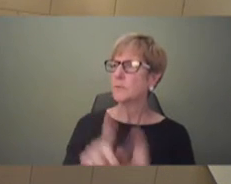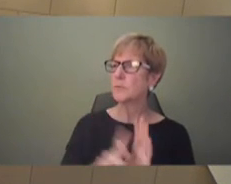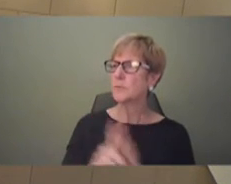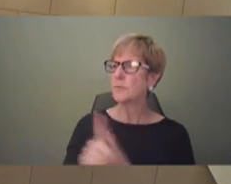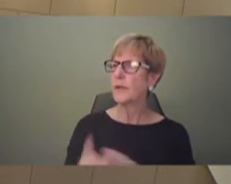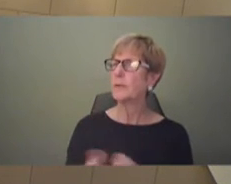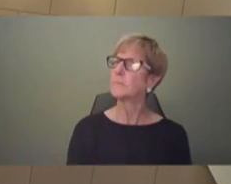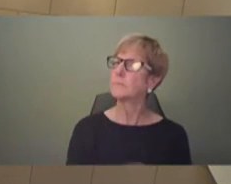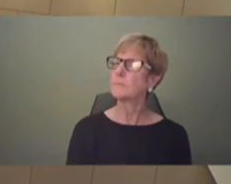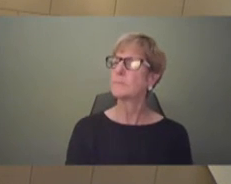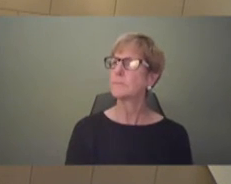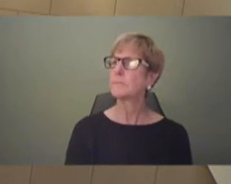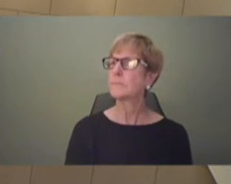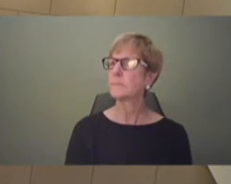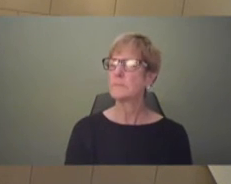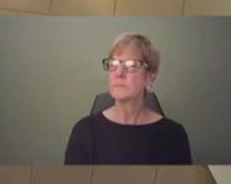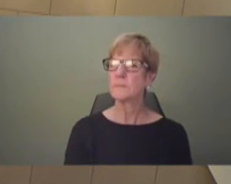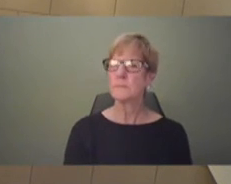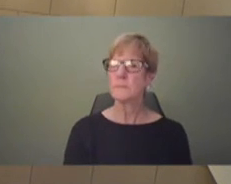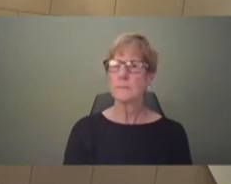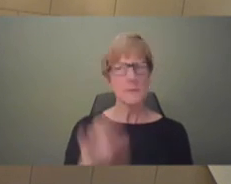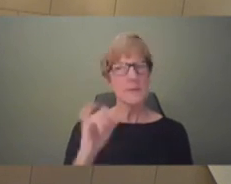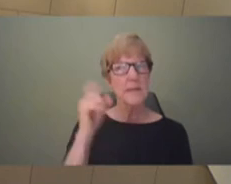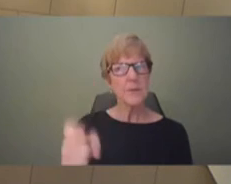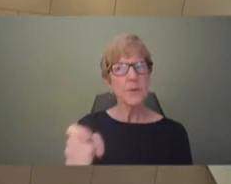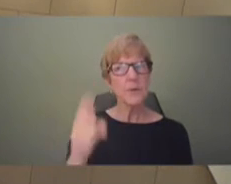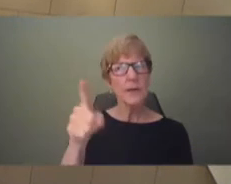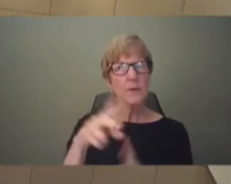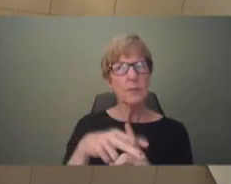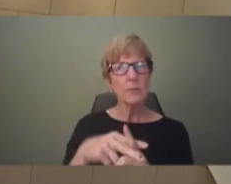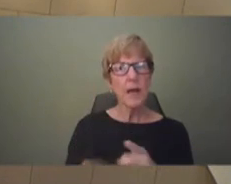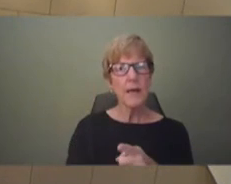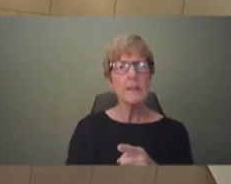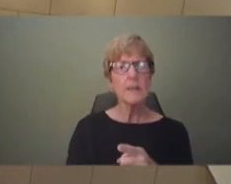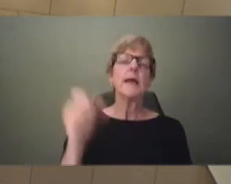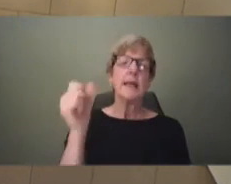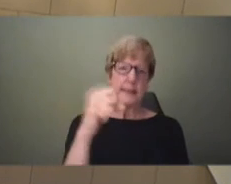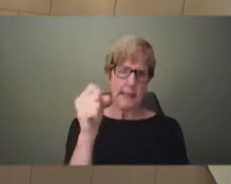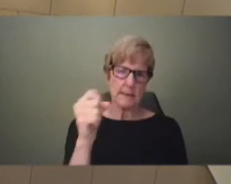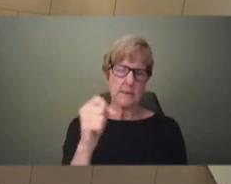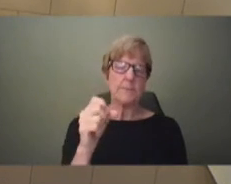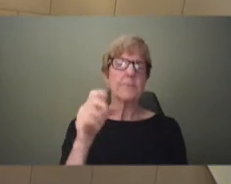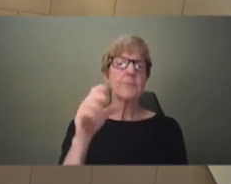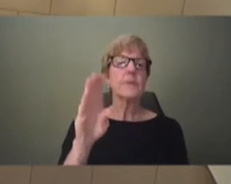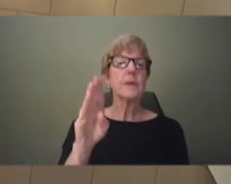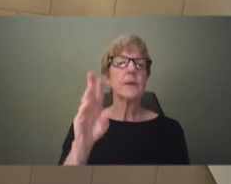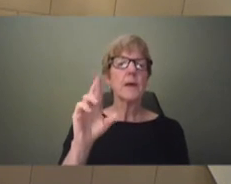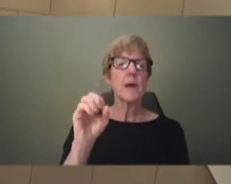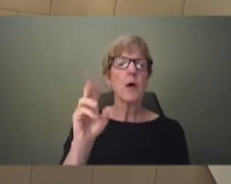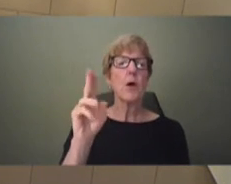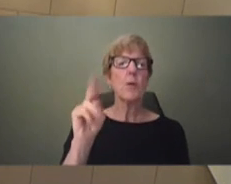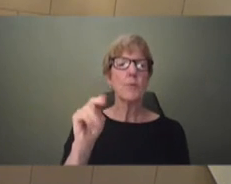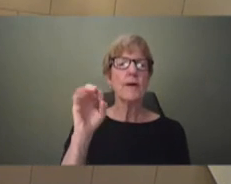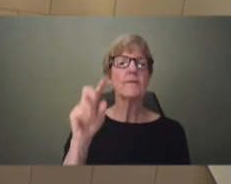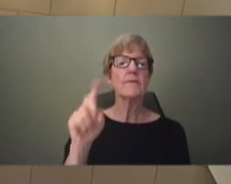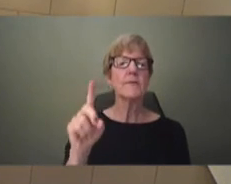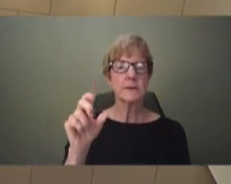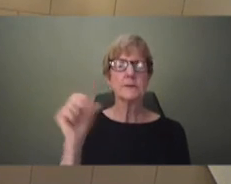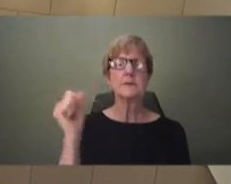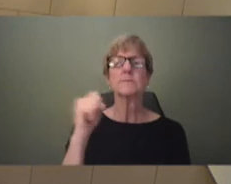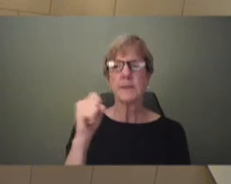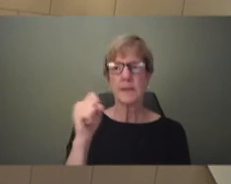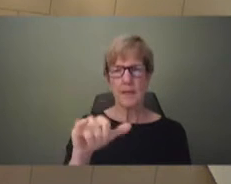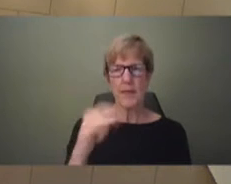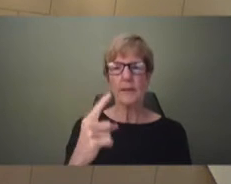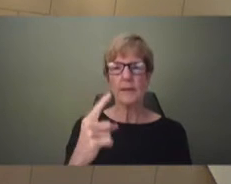develop so is that the grant that you applied for uh yes it's the the brownfields uh that's yeah that's